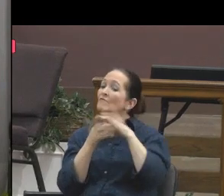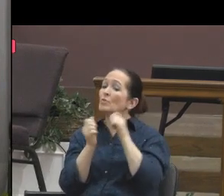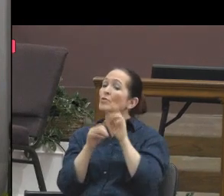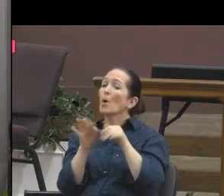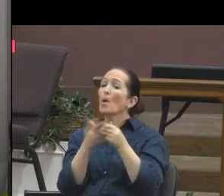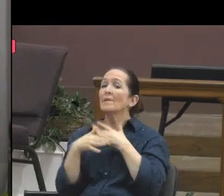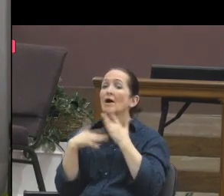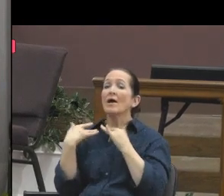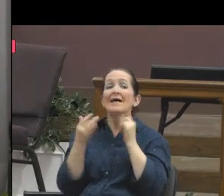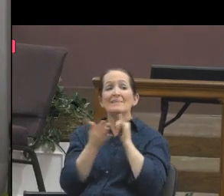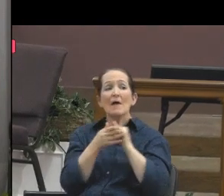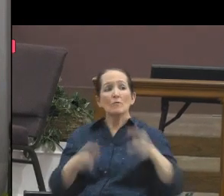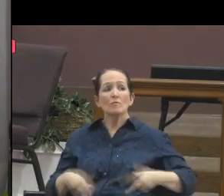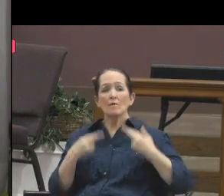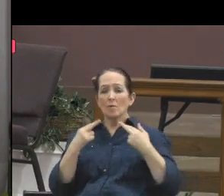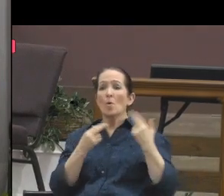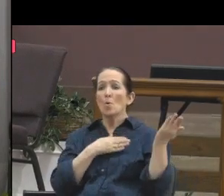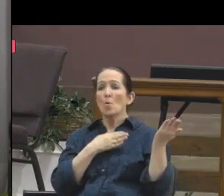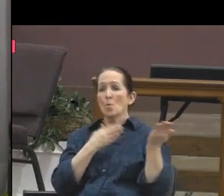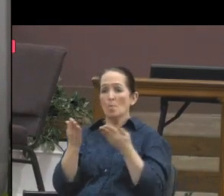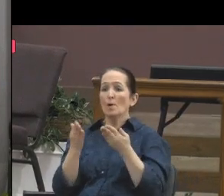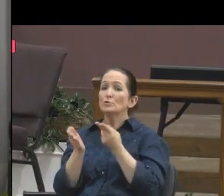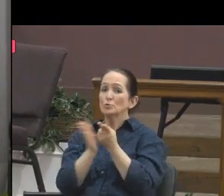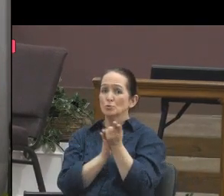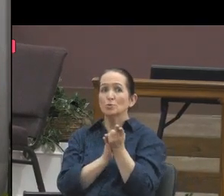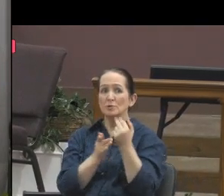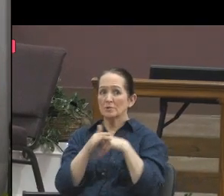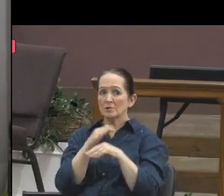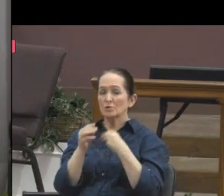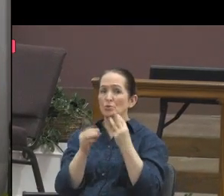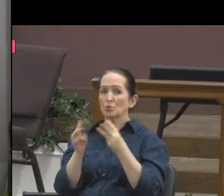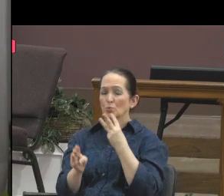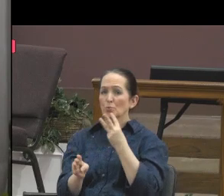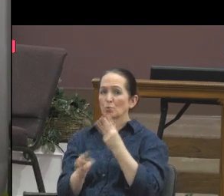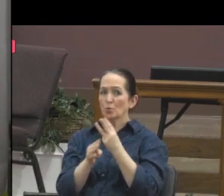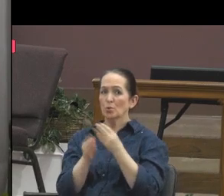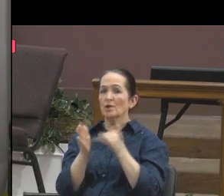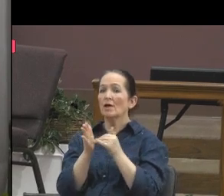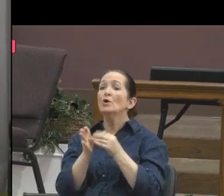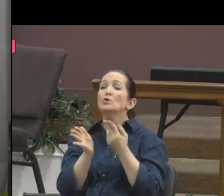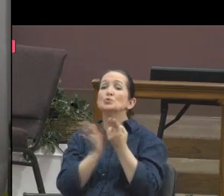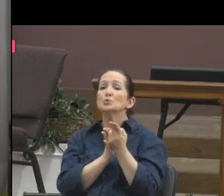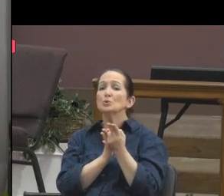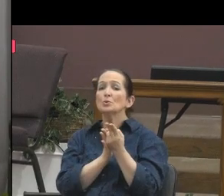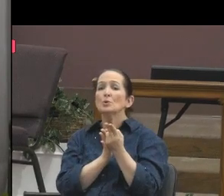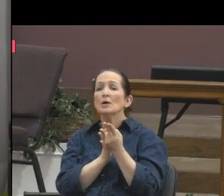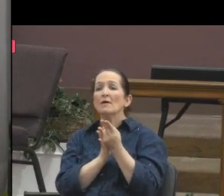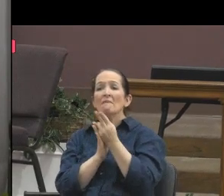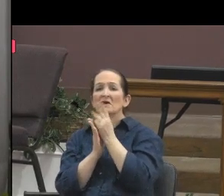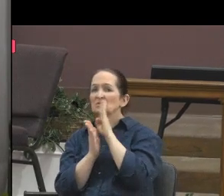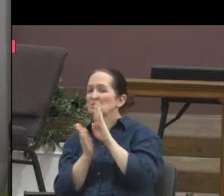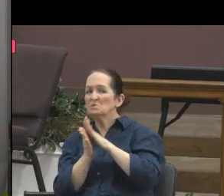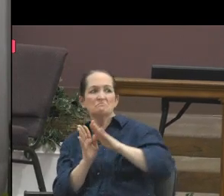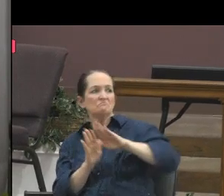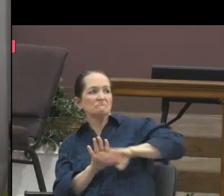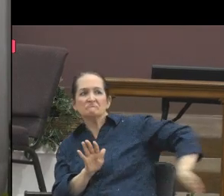that that revival will bring truth back to this world. Truth that has been set aside for too many